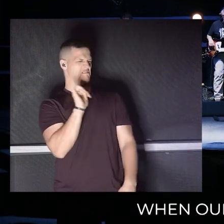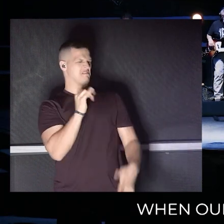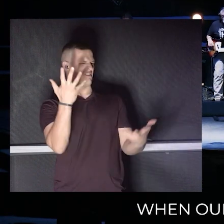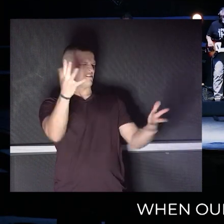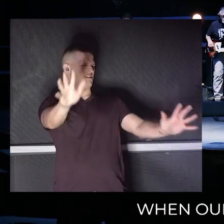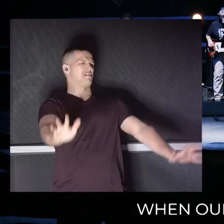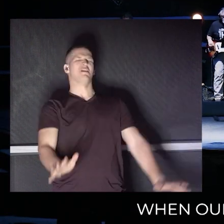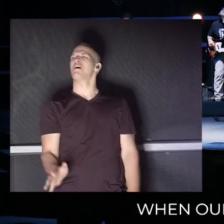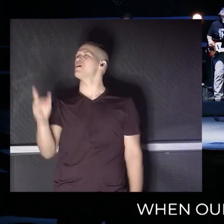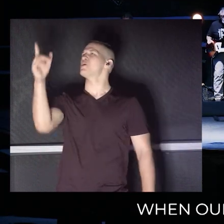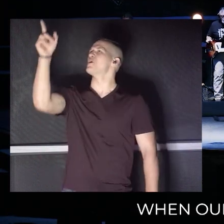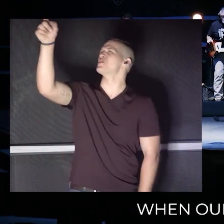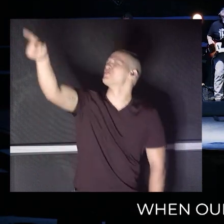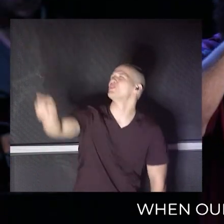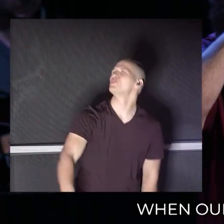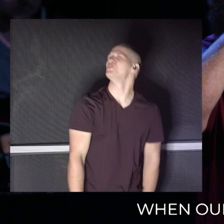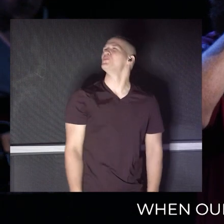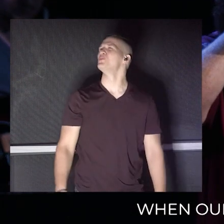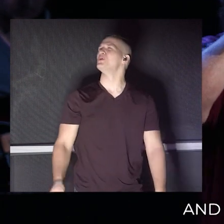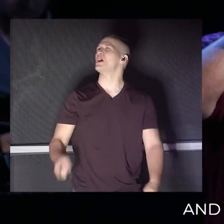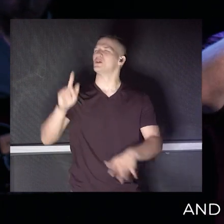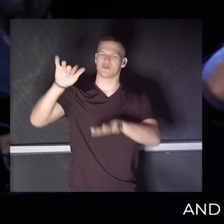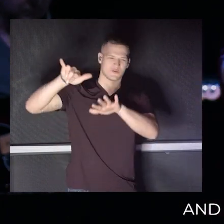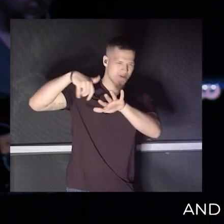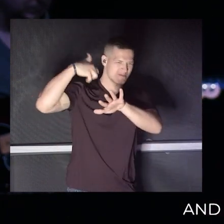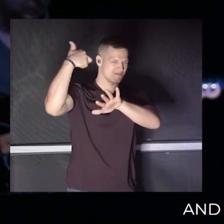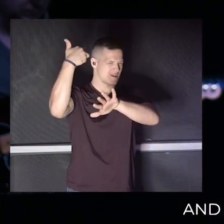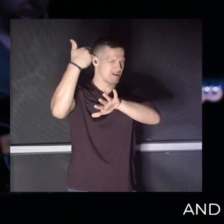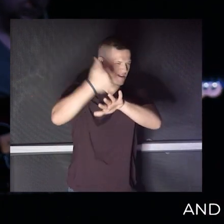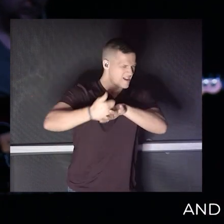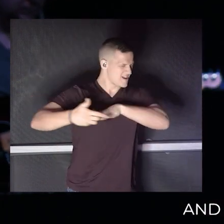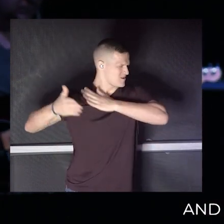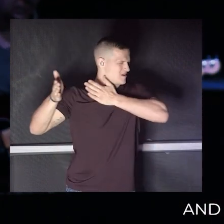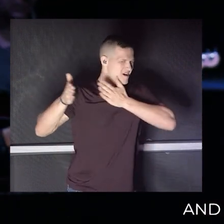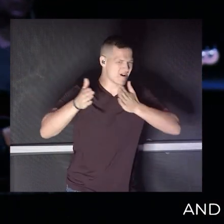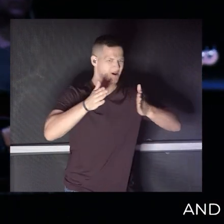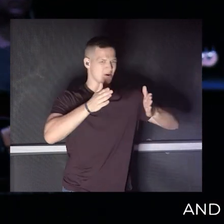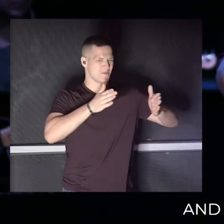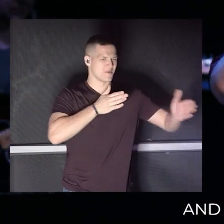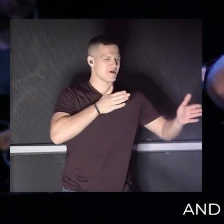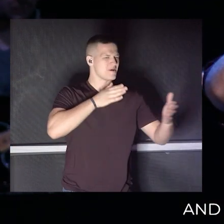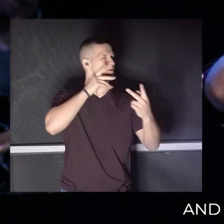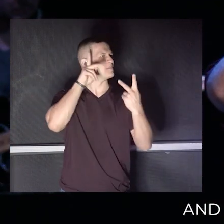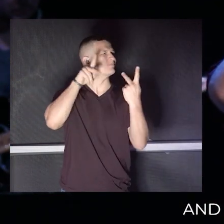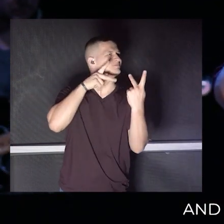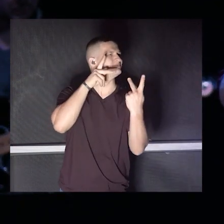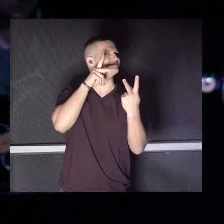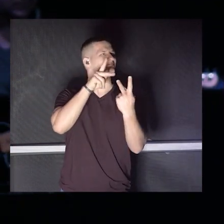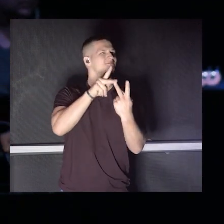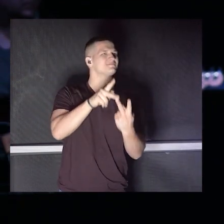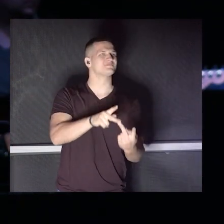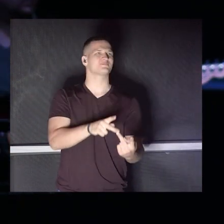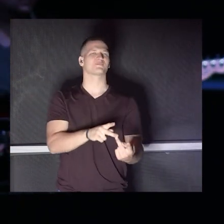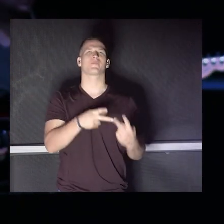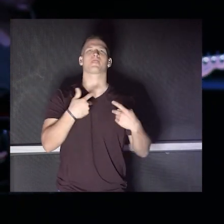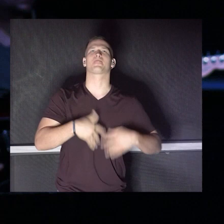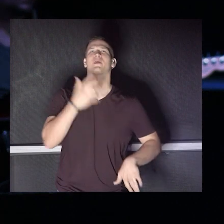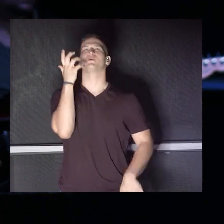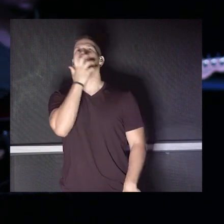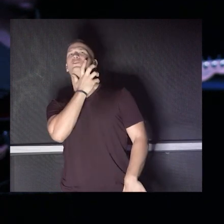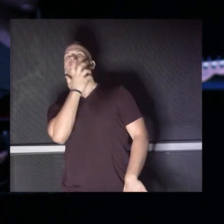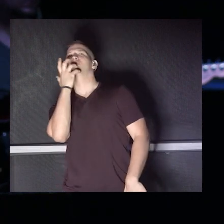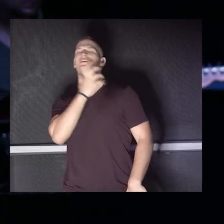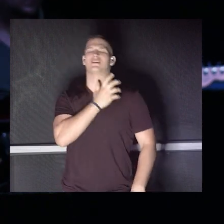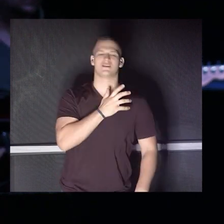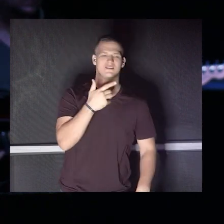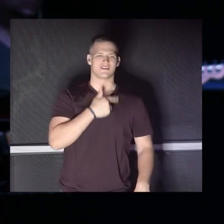our backs were against the wall and it looked as if it was over, you came in